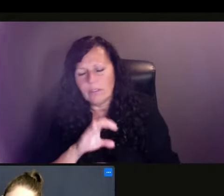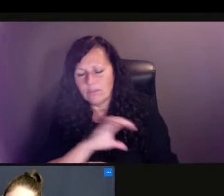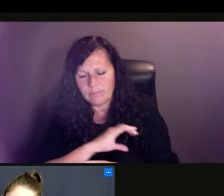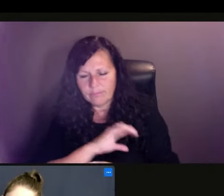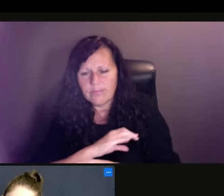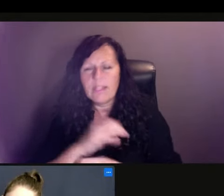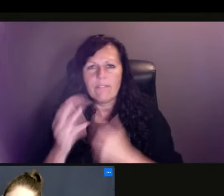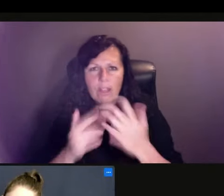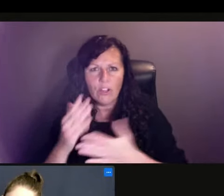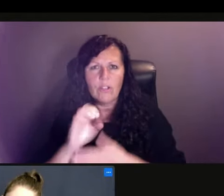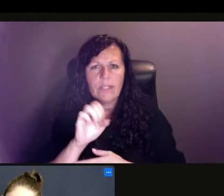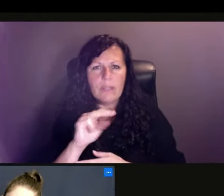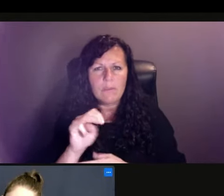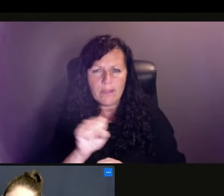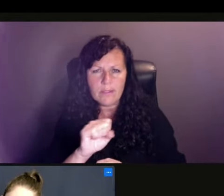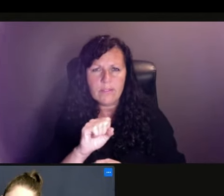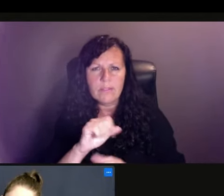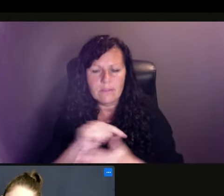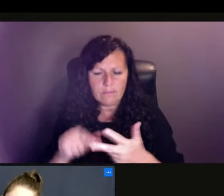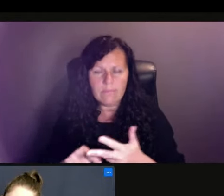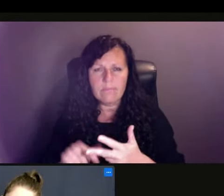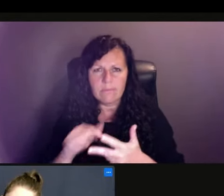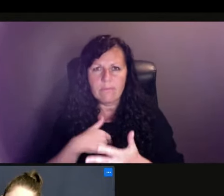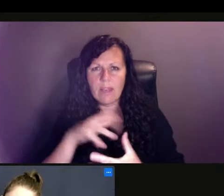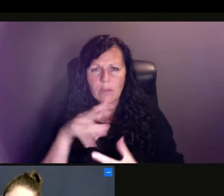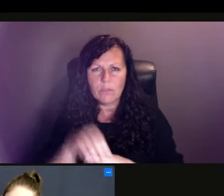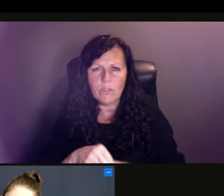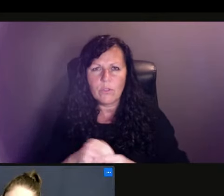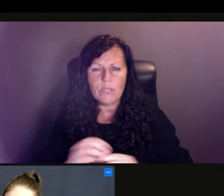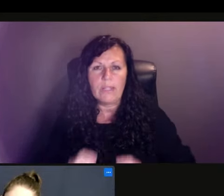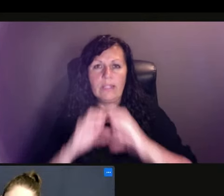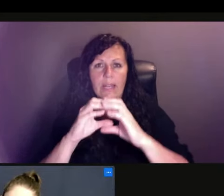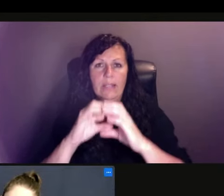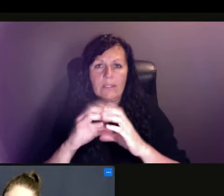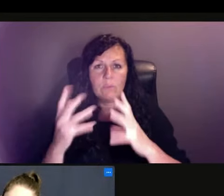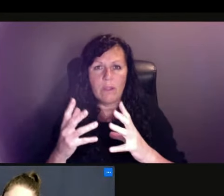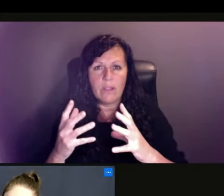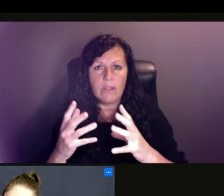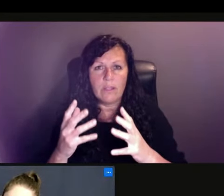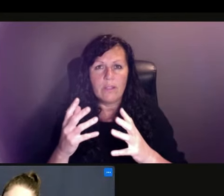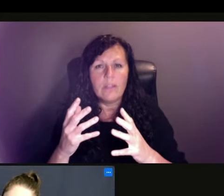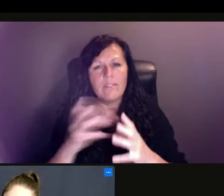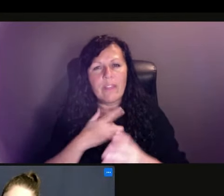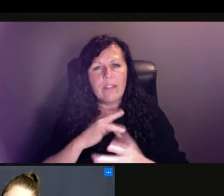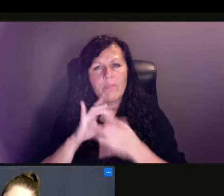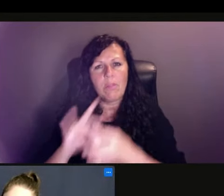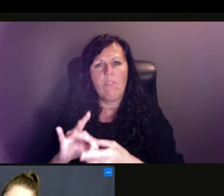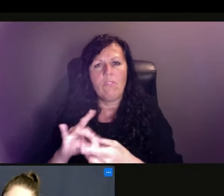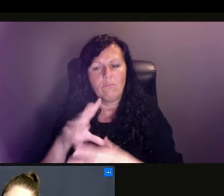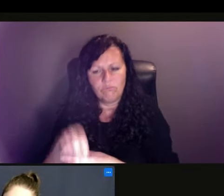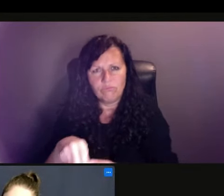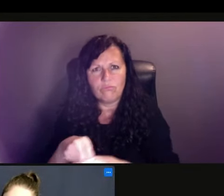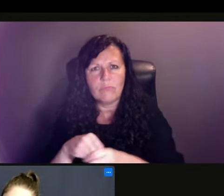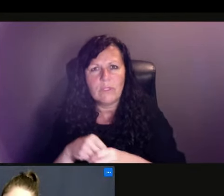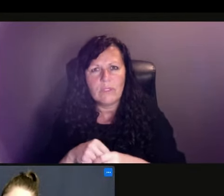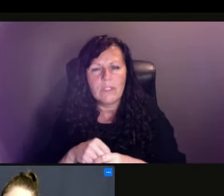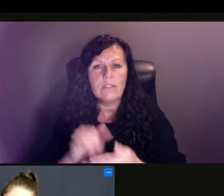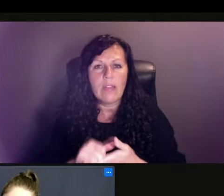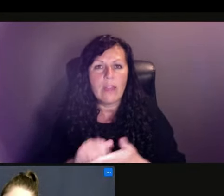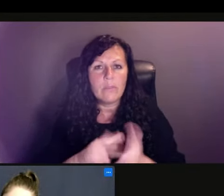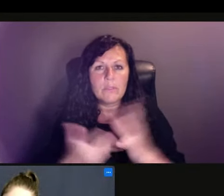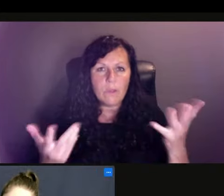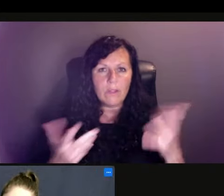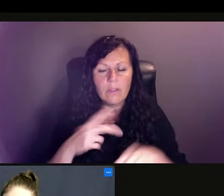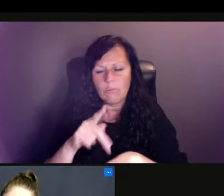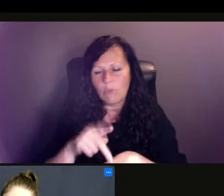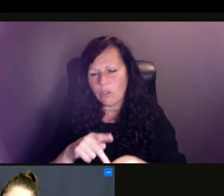and EMS, all of that within that next one. And then the next one up is belonging. And of course, that's where we find parks and libraries